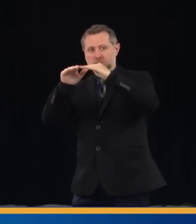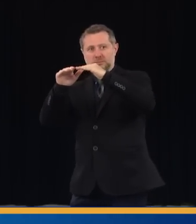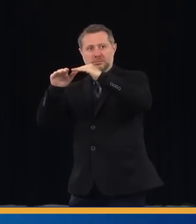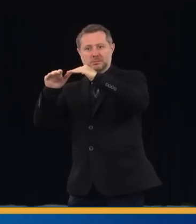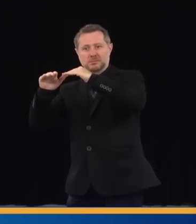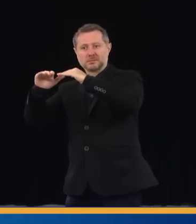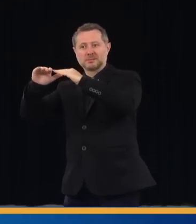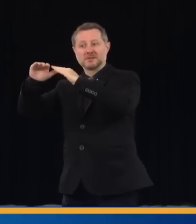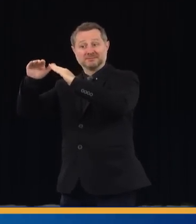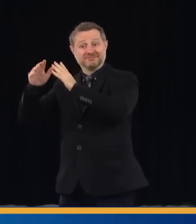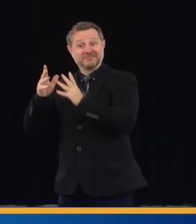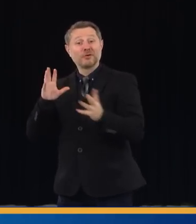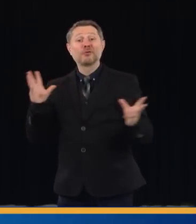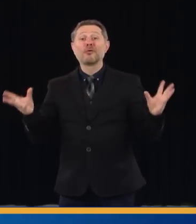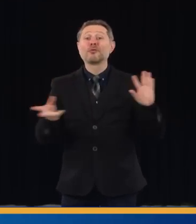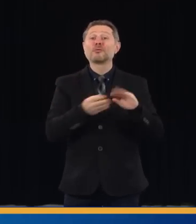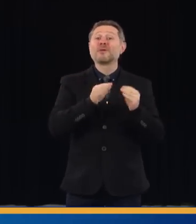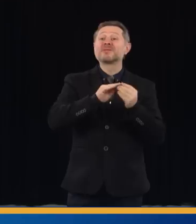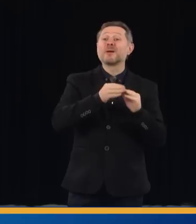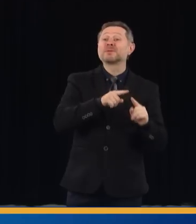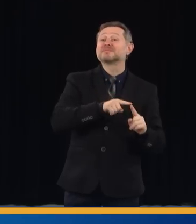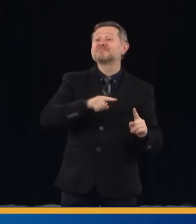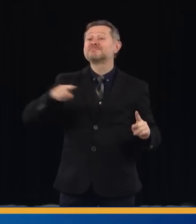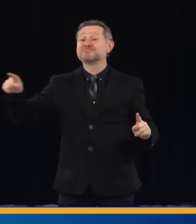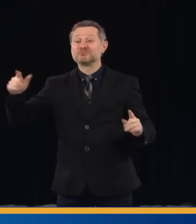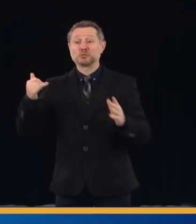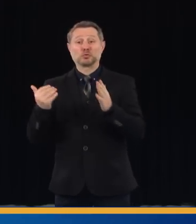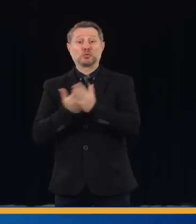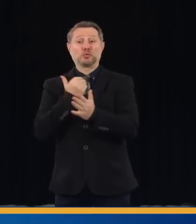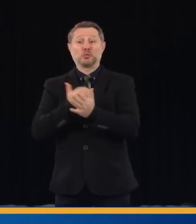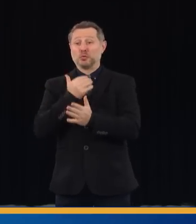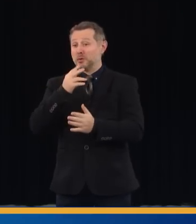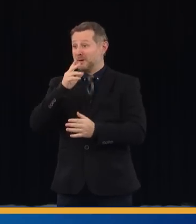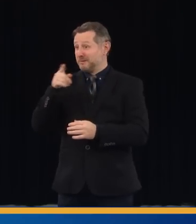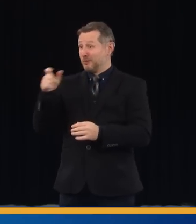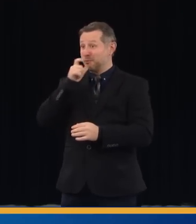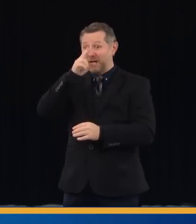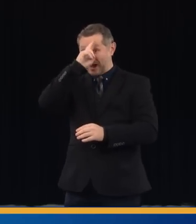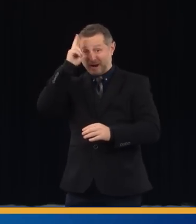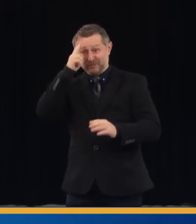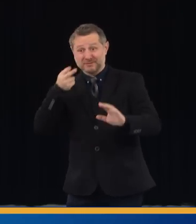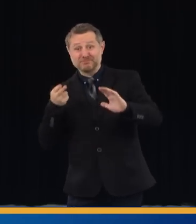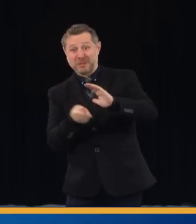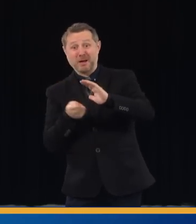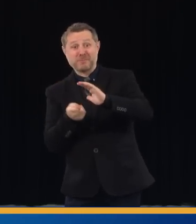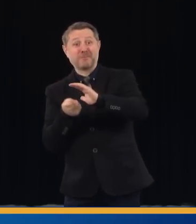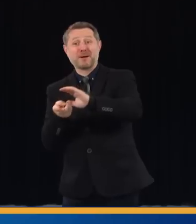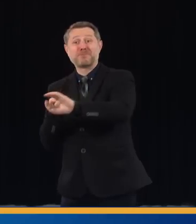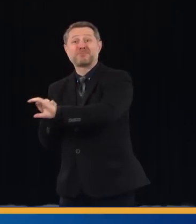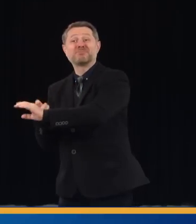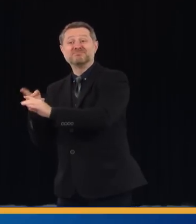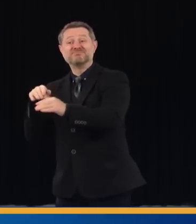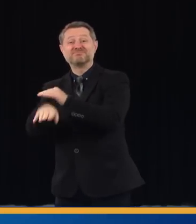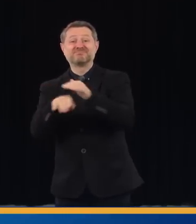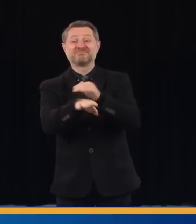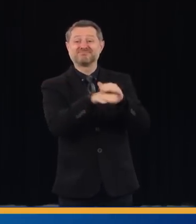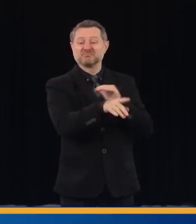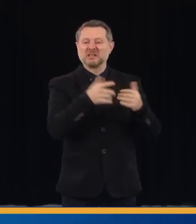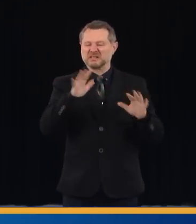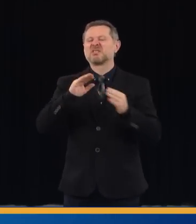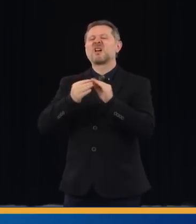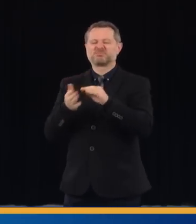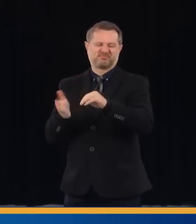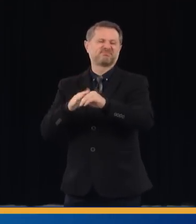new hospitalized. Again, you see the number goes up and down, but the overall trajectory of the number is up. Change